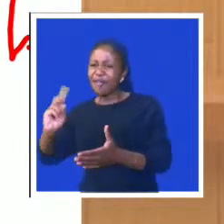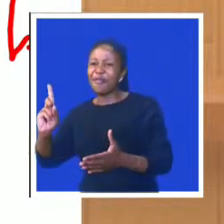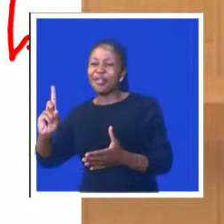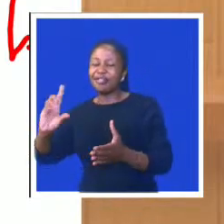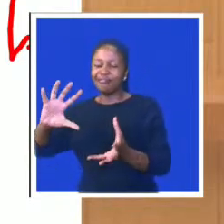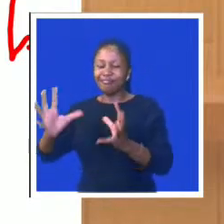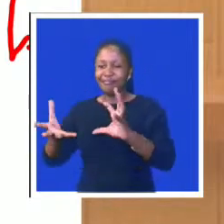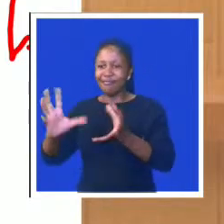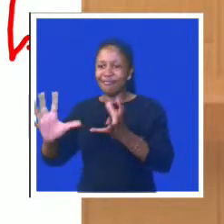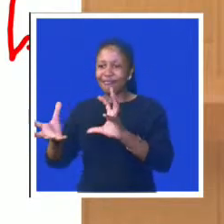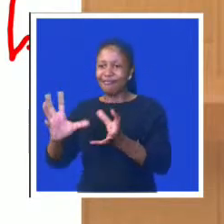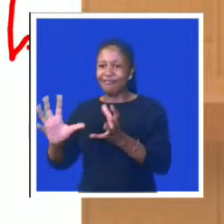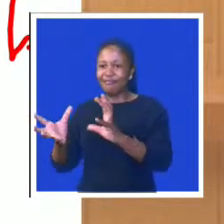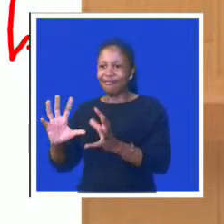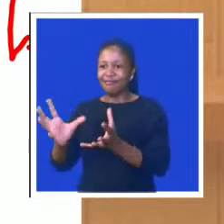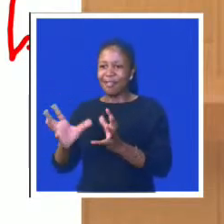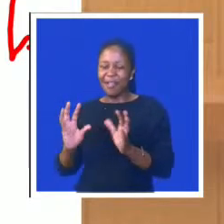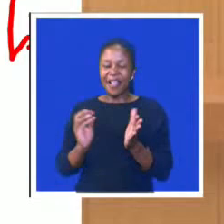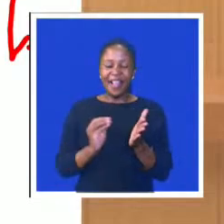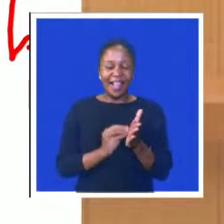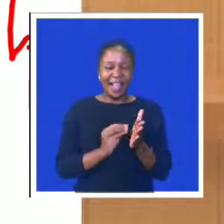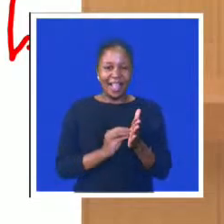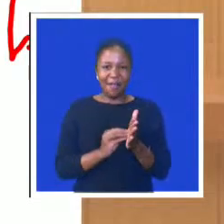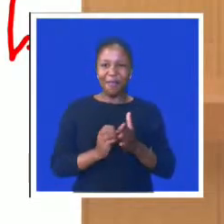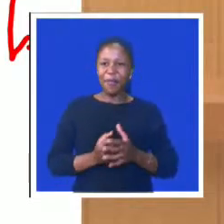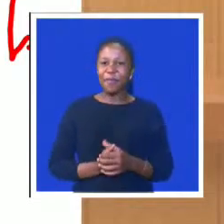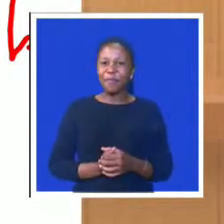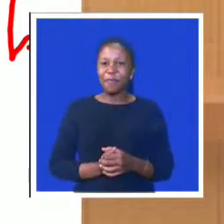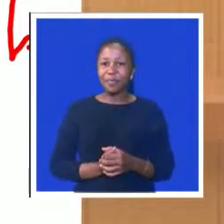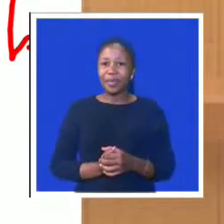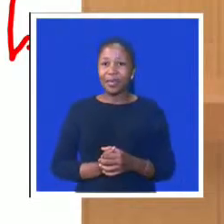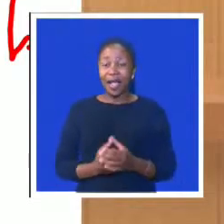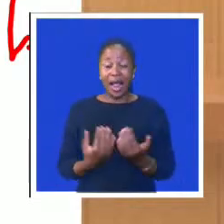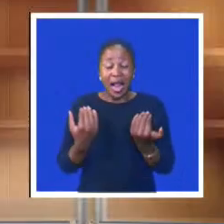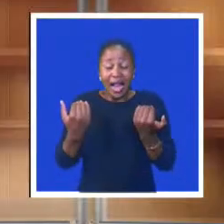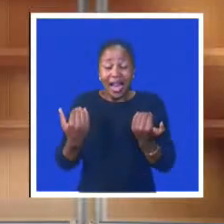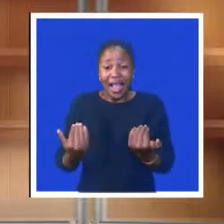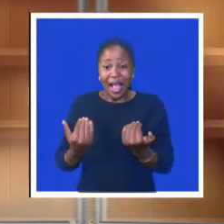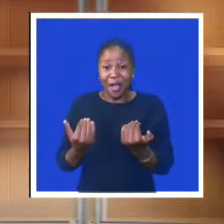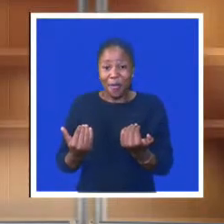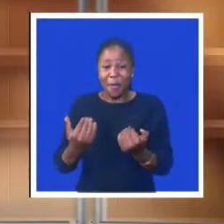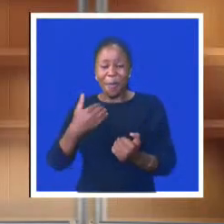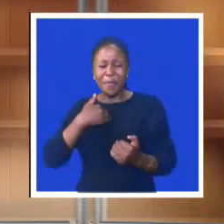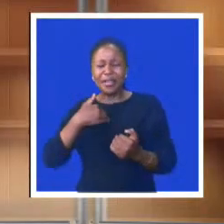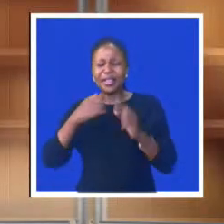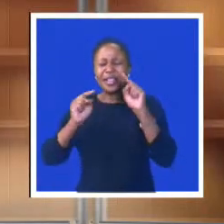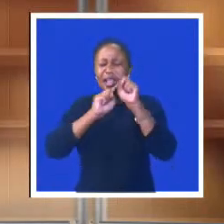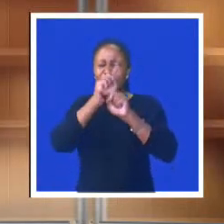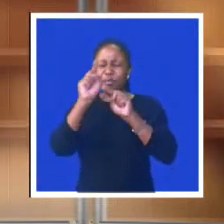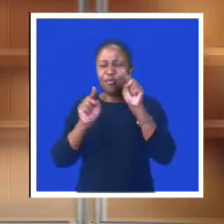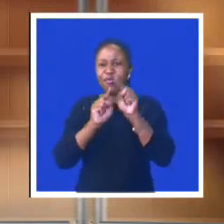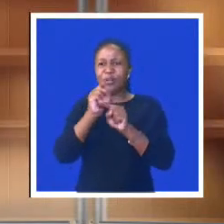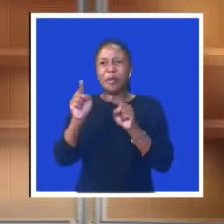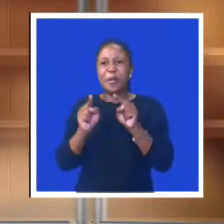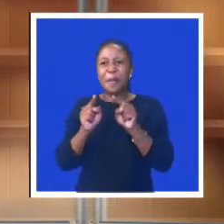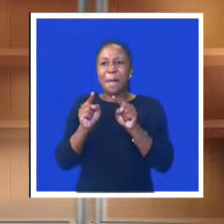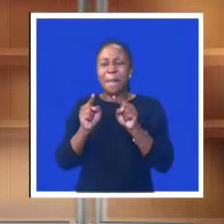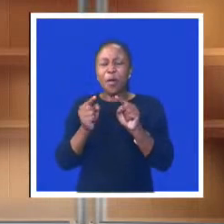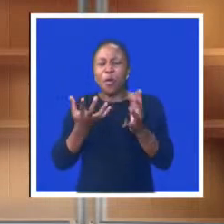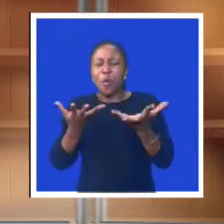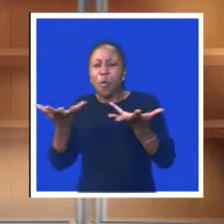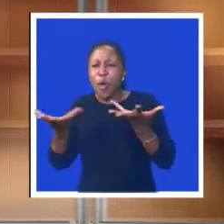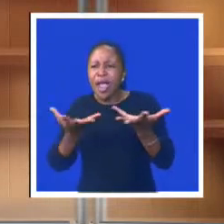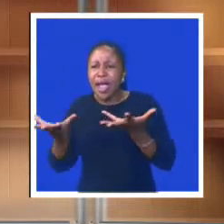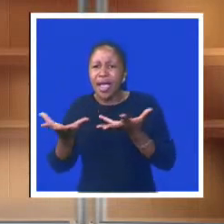Good. If I were to ask, dear learner, and say, where is the